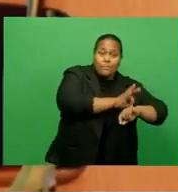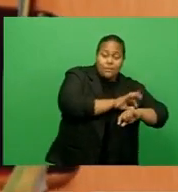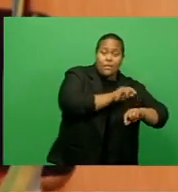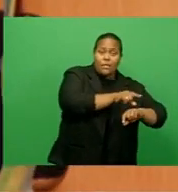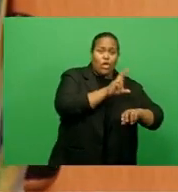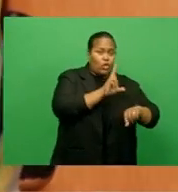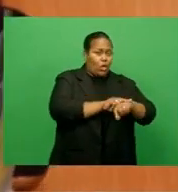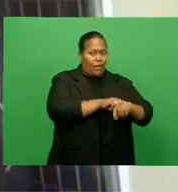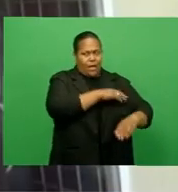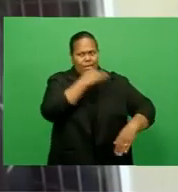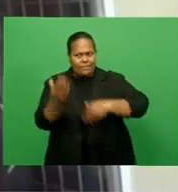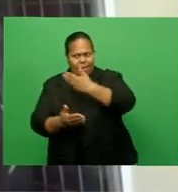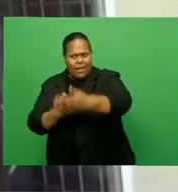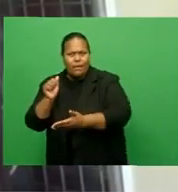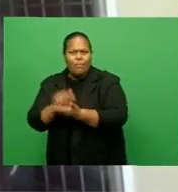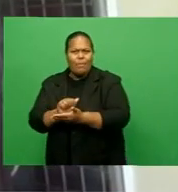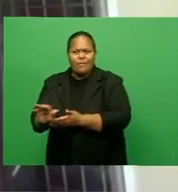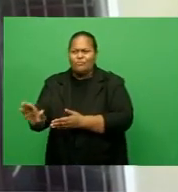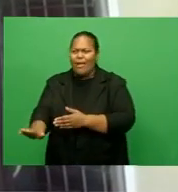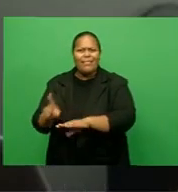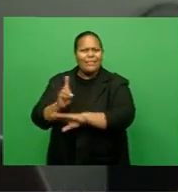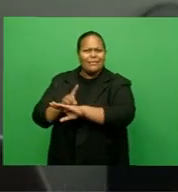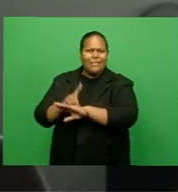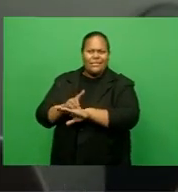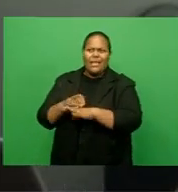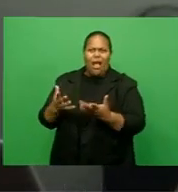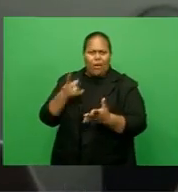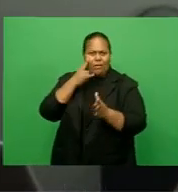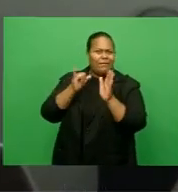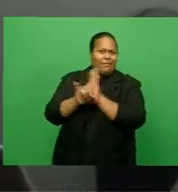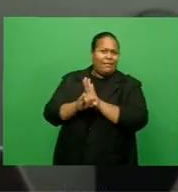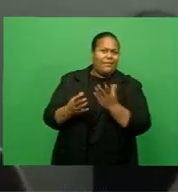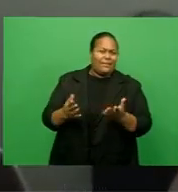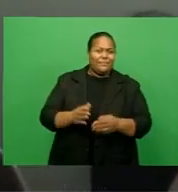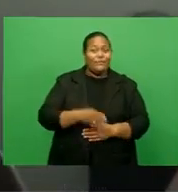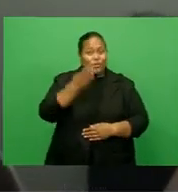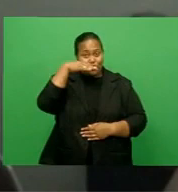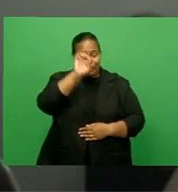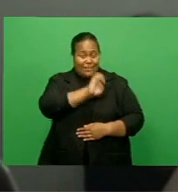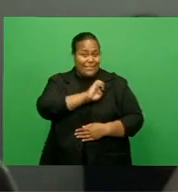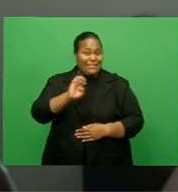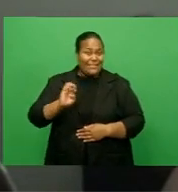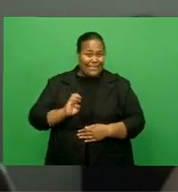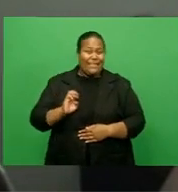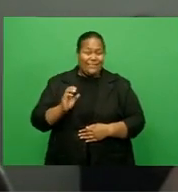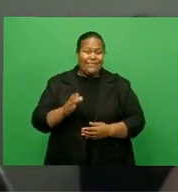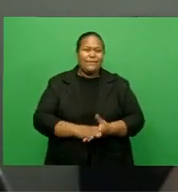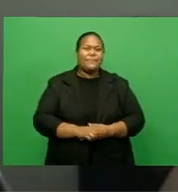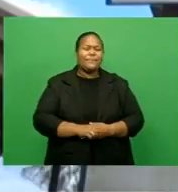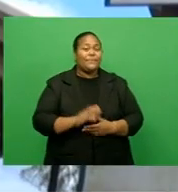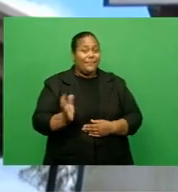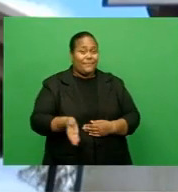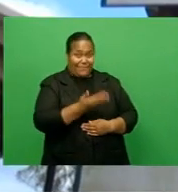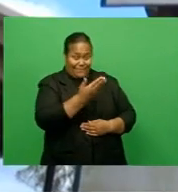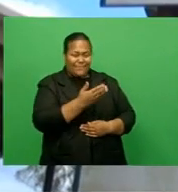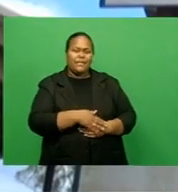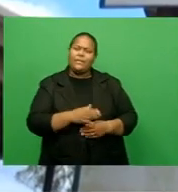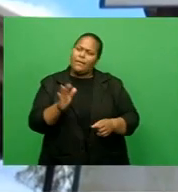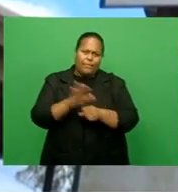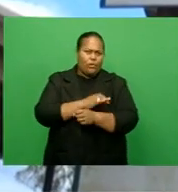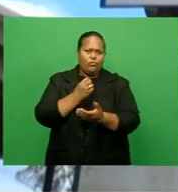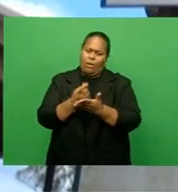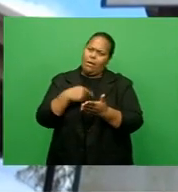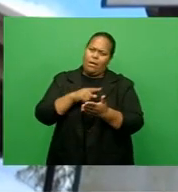kind of explains the child's disability, the diagnosis. Chief Executive Sureni Pereira says they always ensure that they are